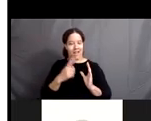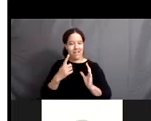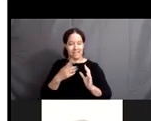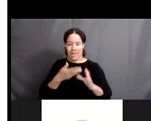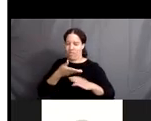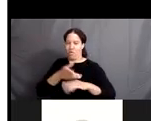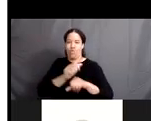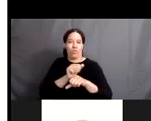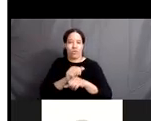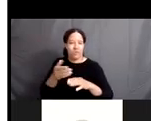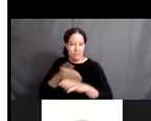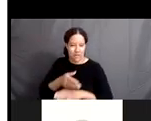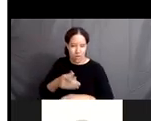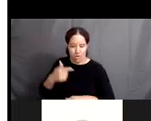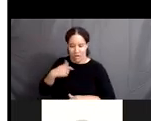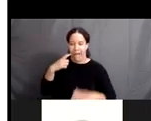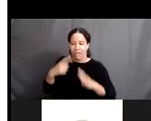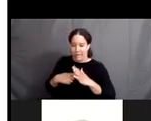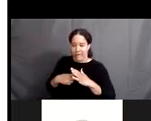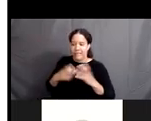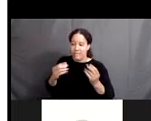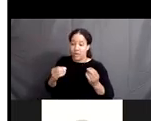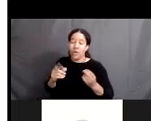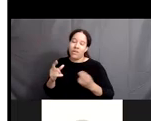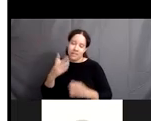of it. That's the care.